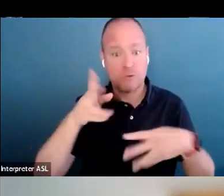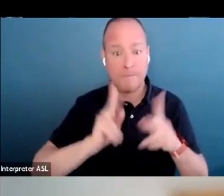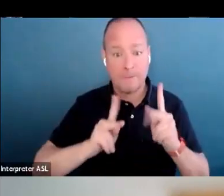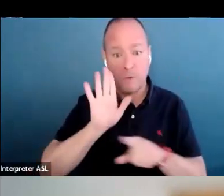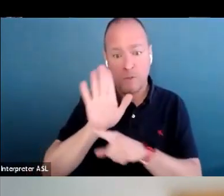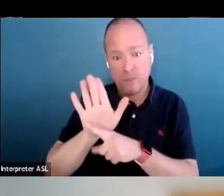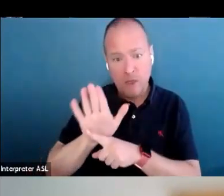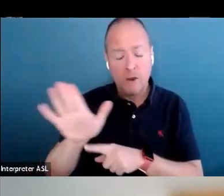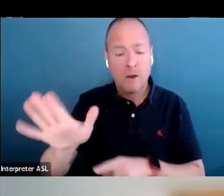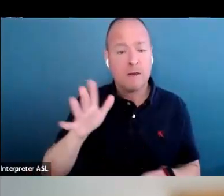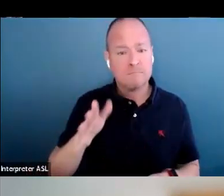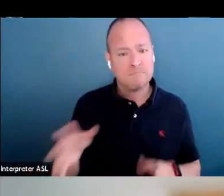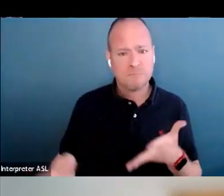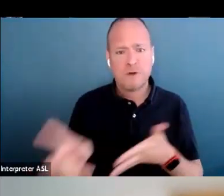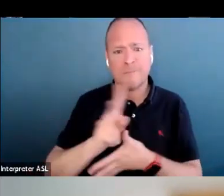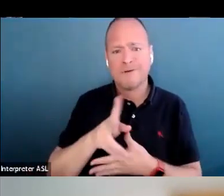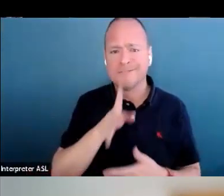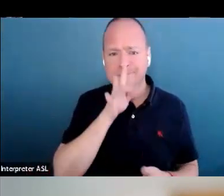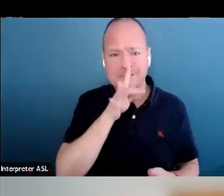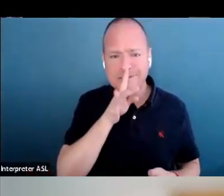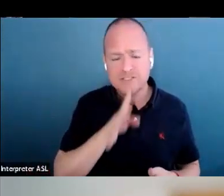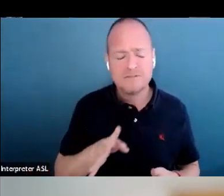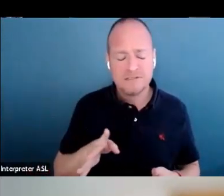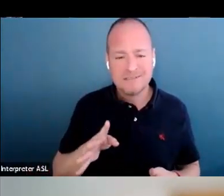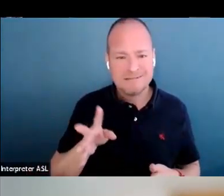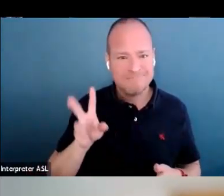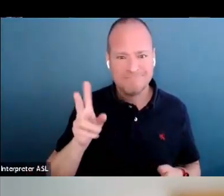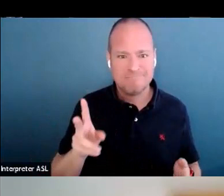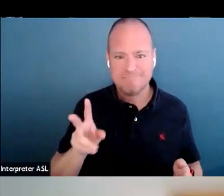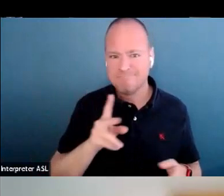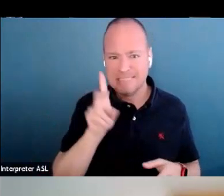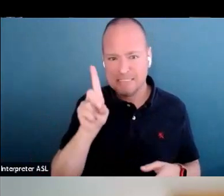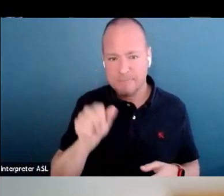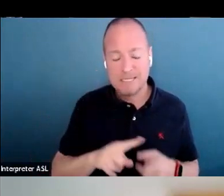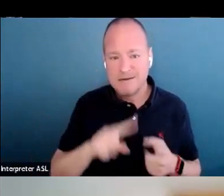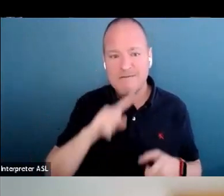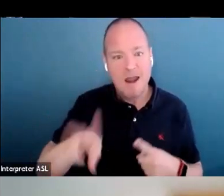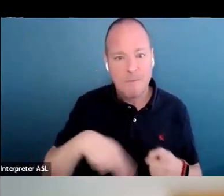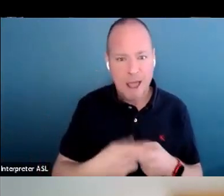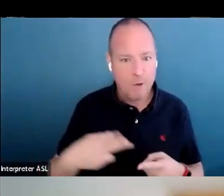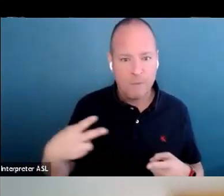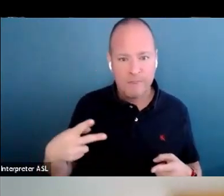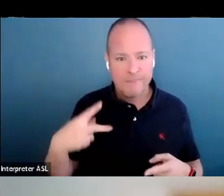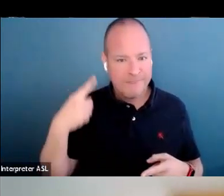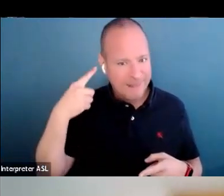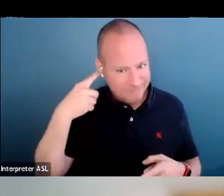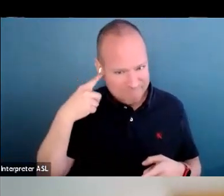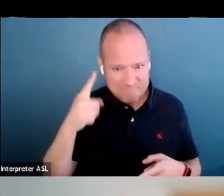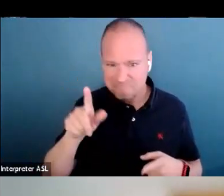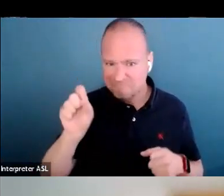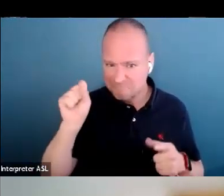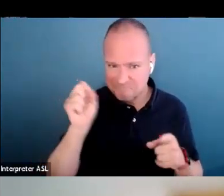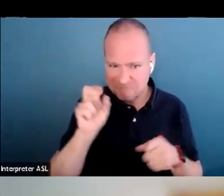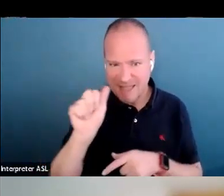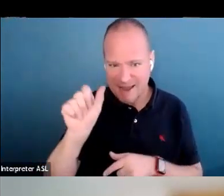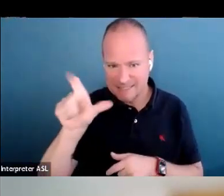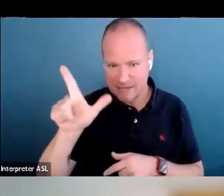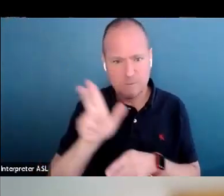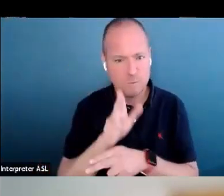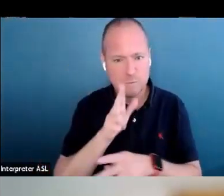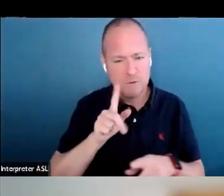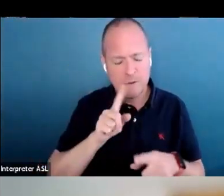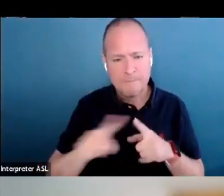primary speech disability is not about their hearing or ASL as their primary language, but that does not necessarily totally exclude deaf